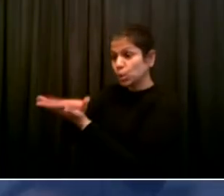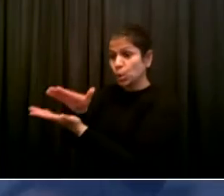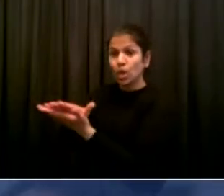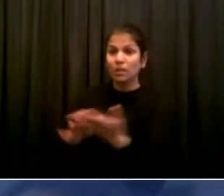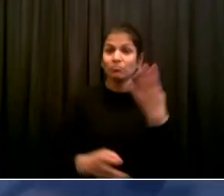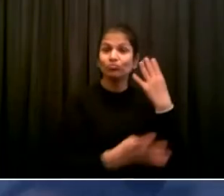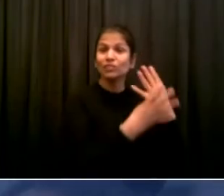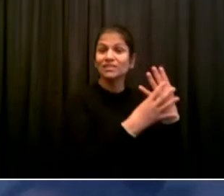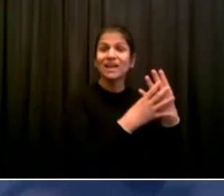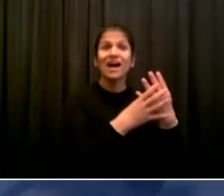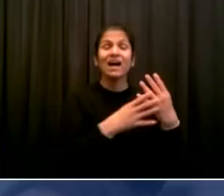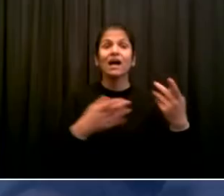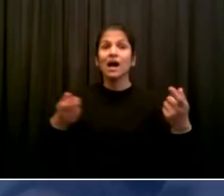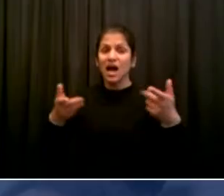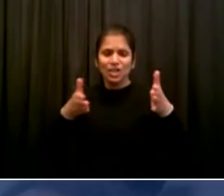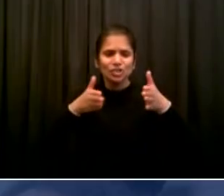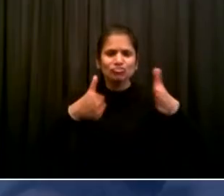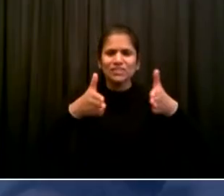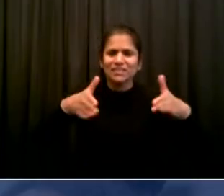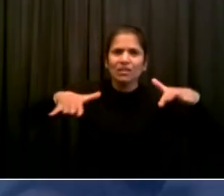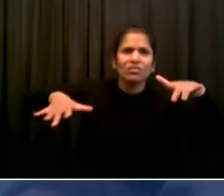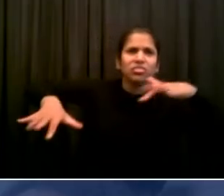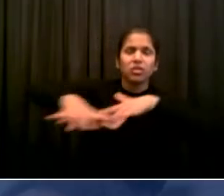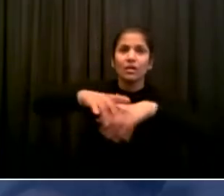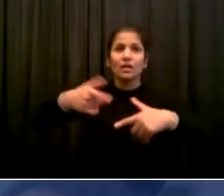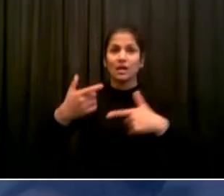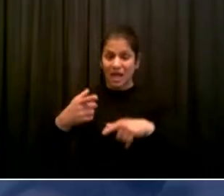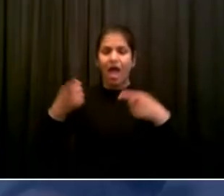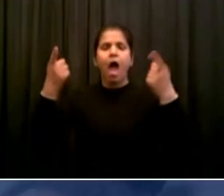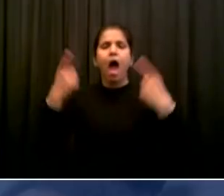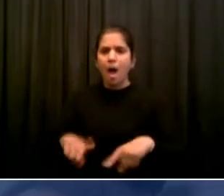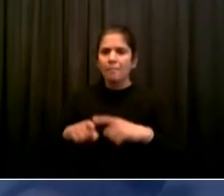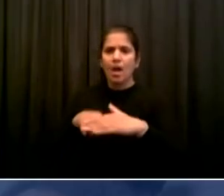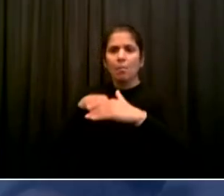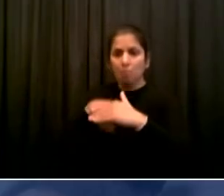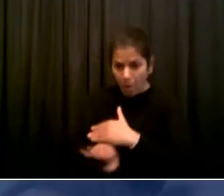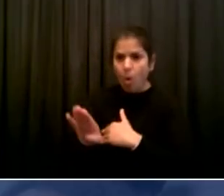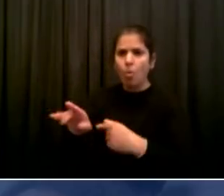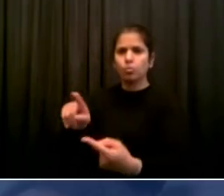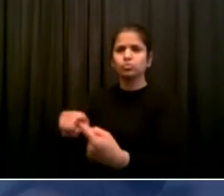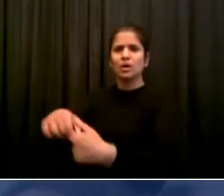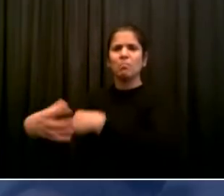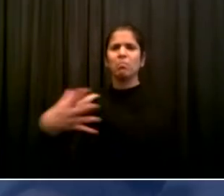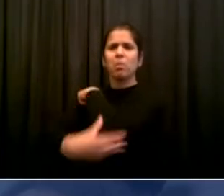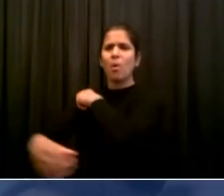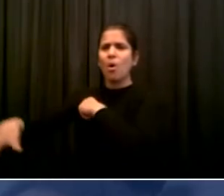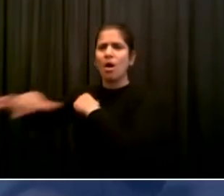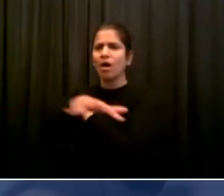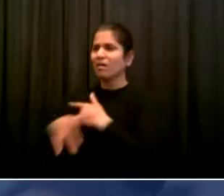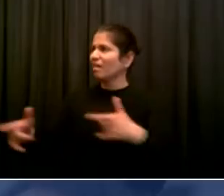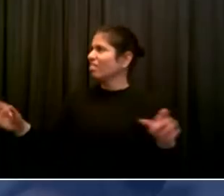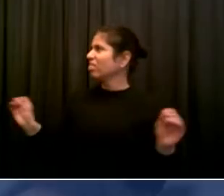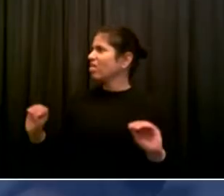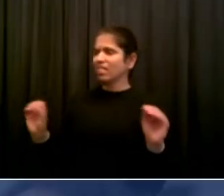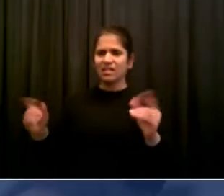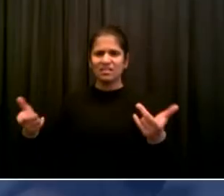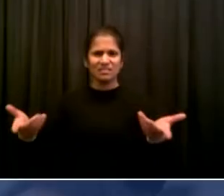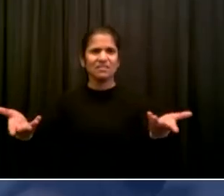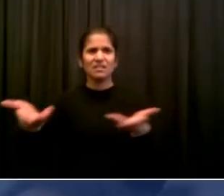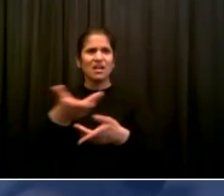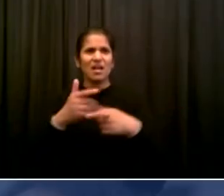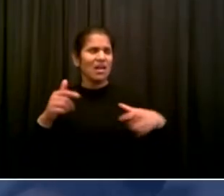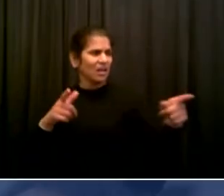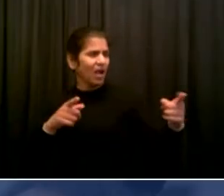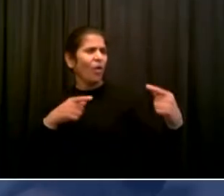poor, lacking opportunity, finding many, many challenges in life materially, and then on top of it, ending